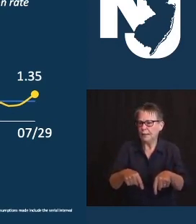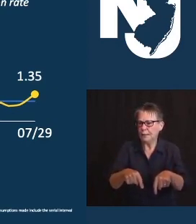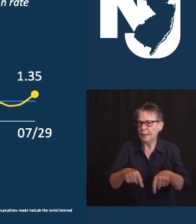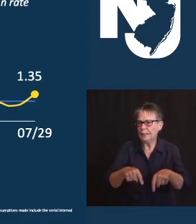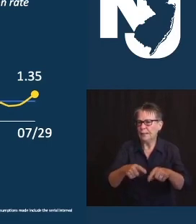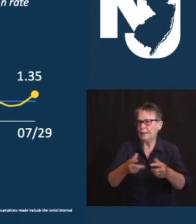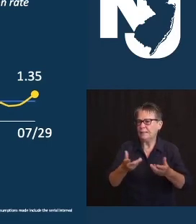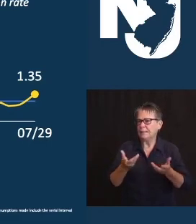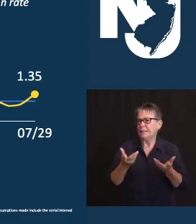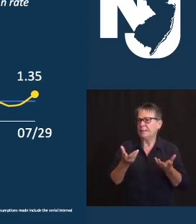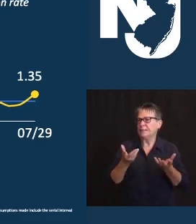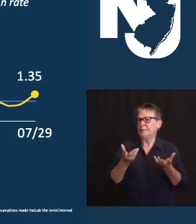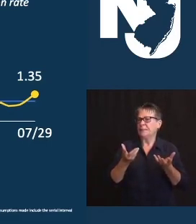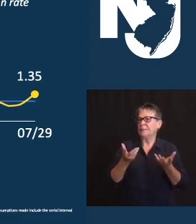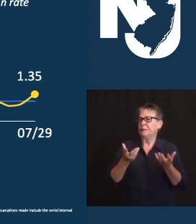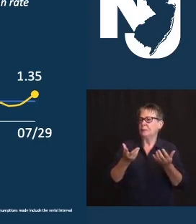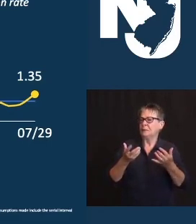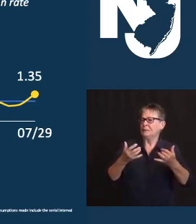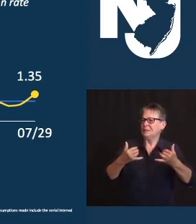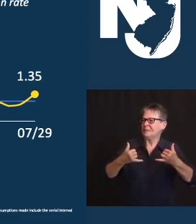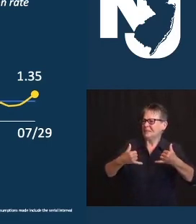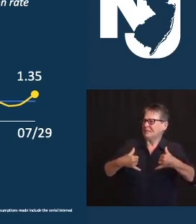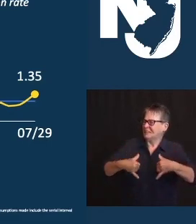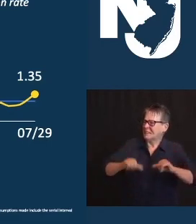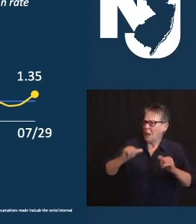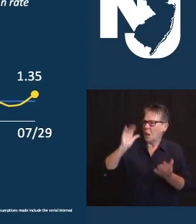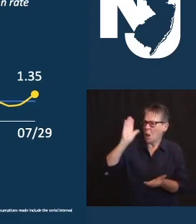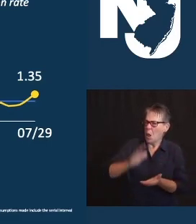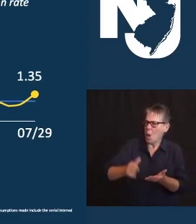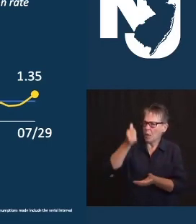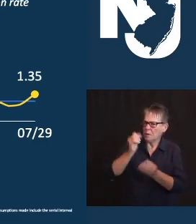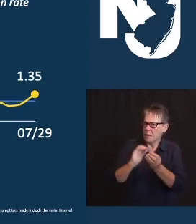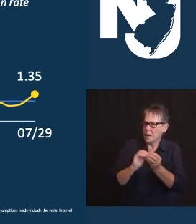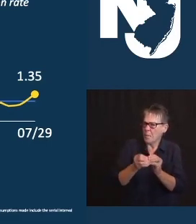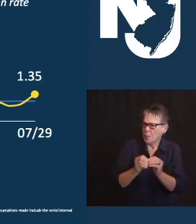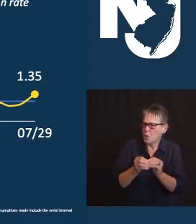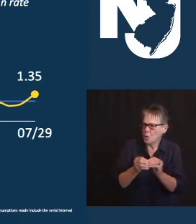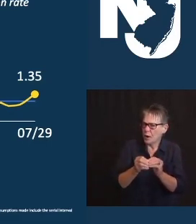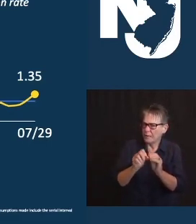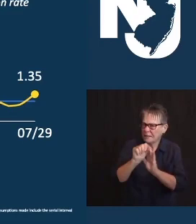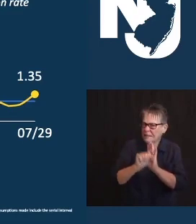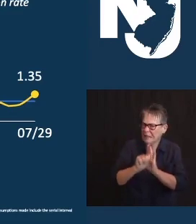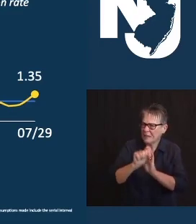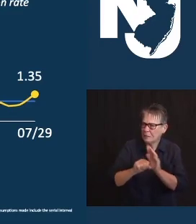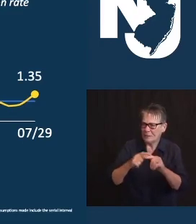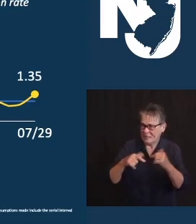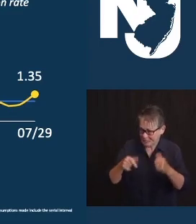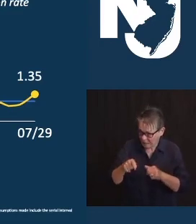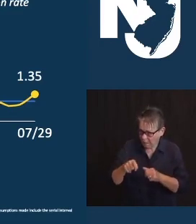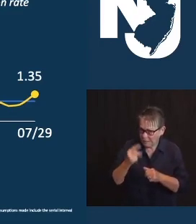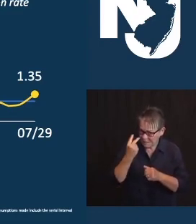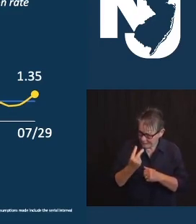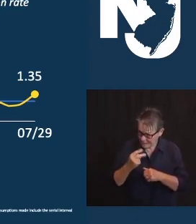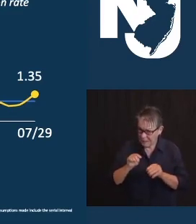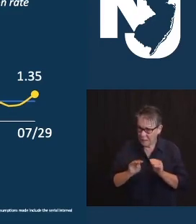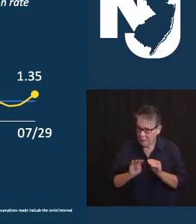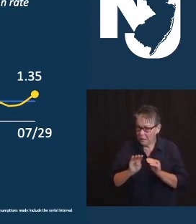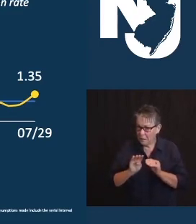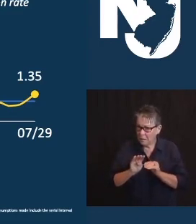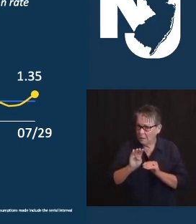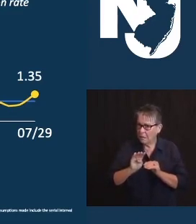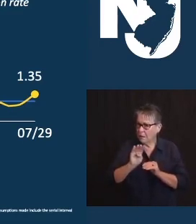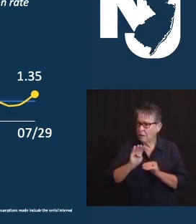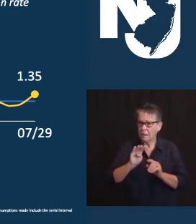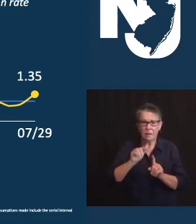We don't take that for granted, but we are standing in a very dangerous place. As I said, the alarms are going off.